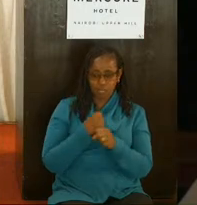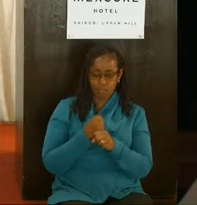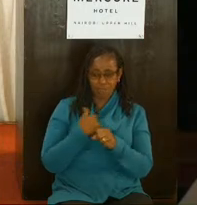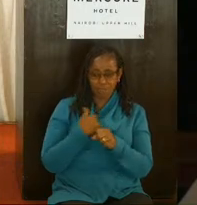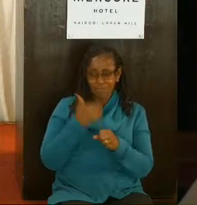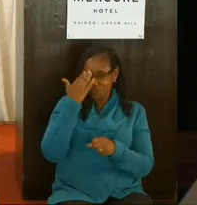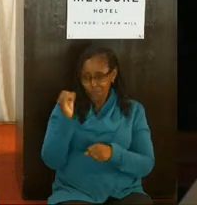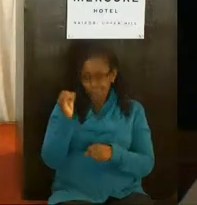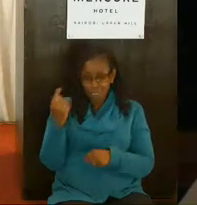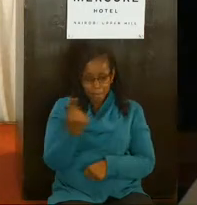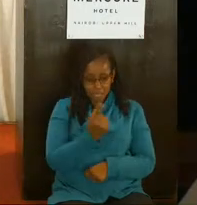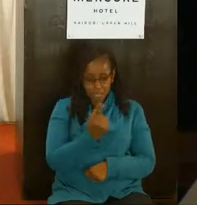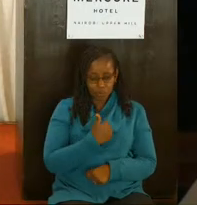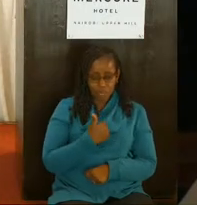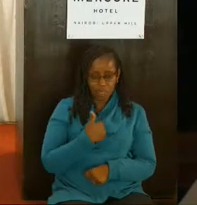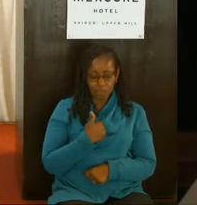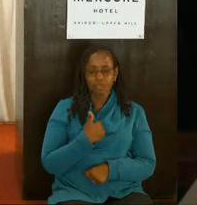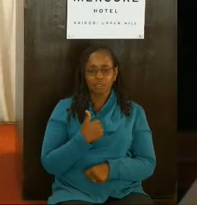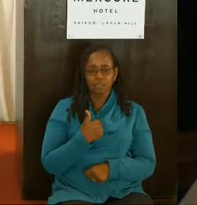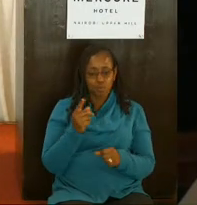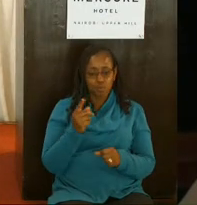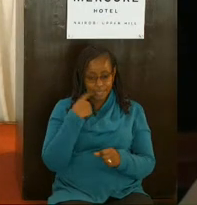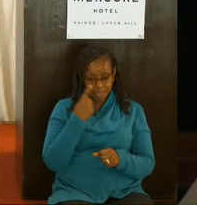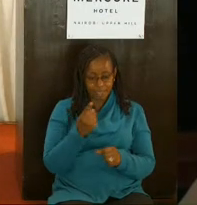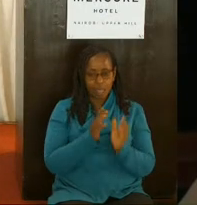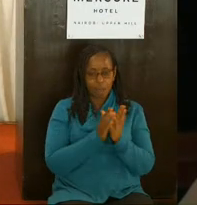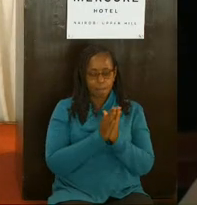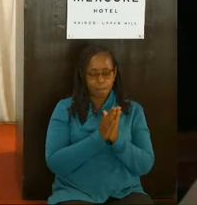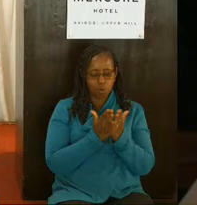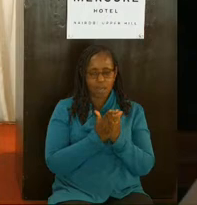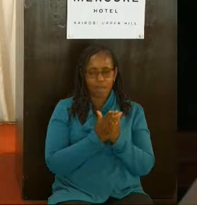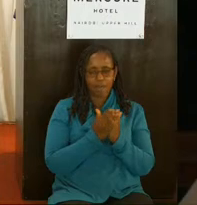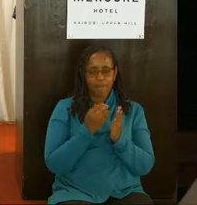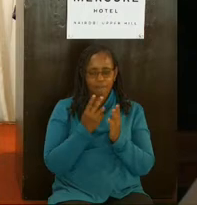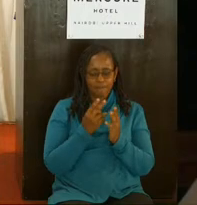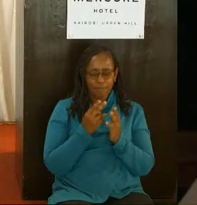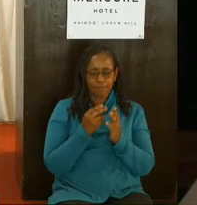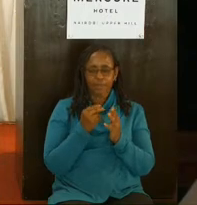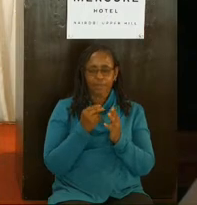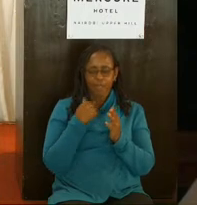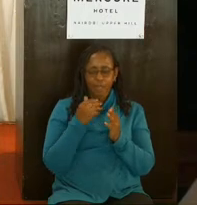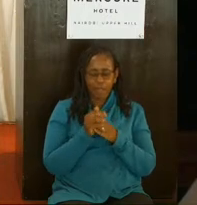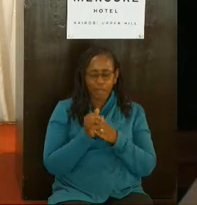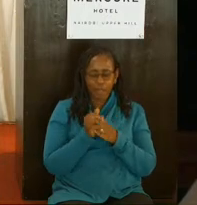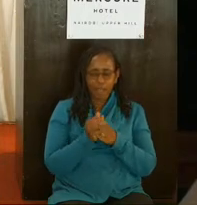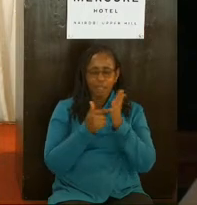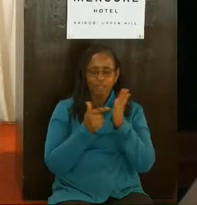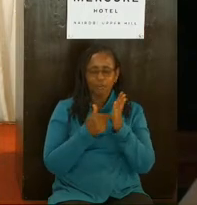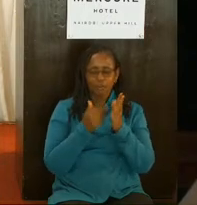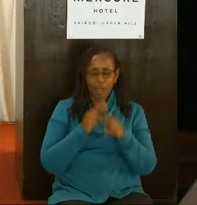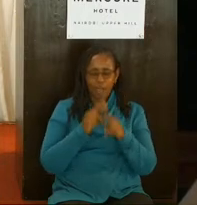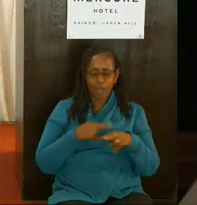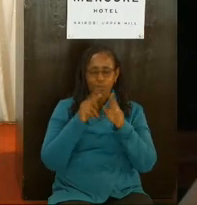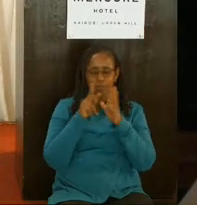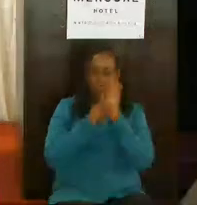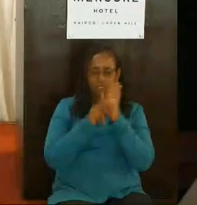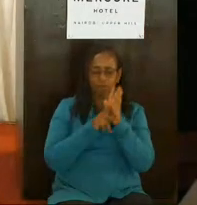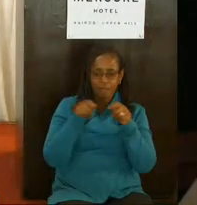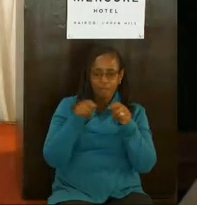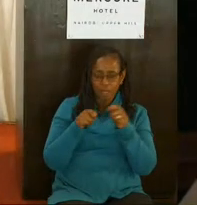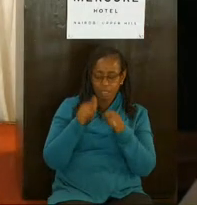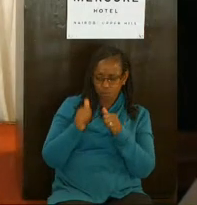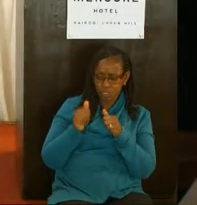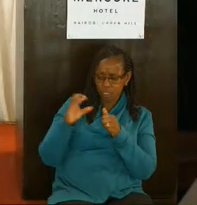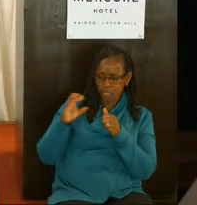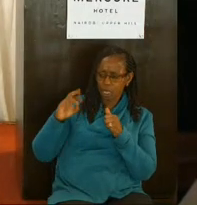that each of you has this but you'll see a booklet values in practice a training guide on National values and principles of governance that was published by Krakow